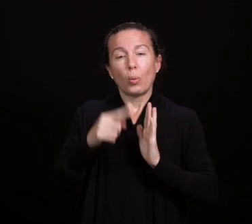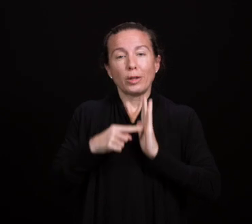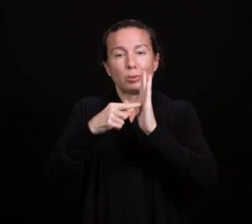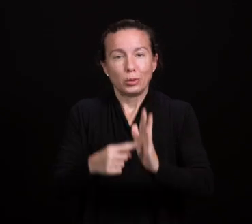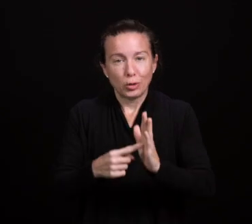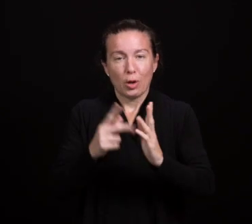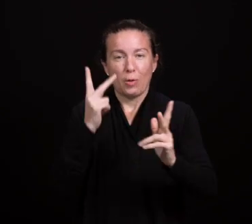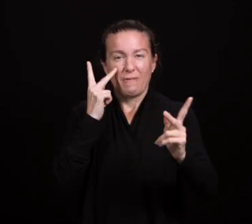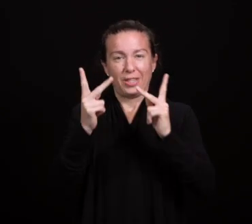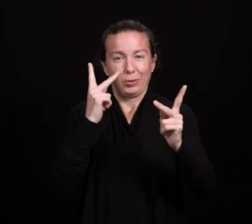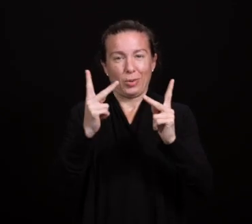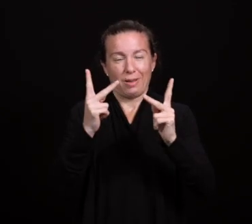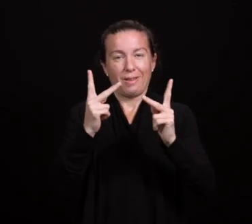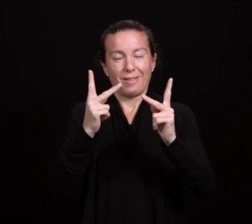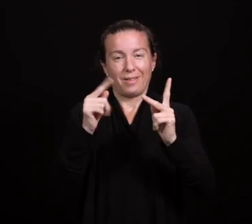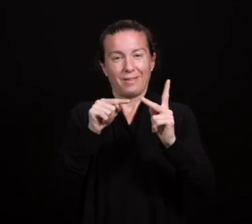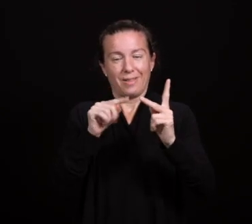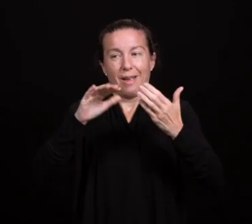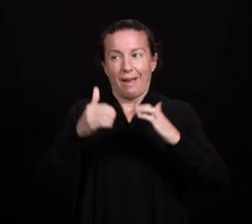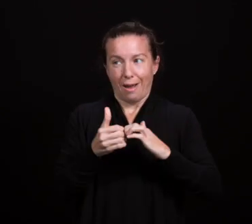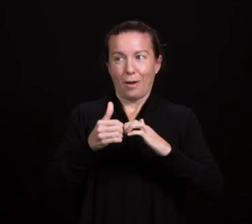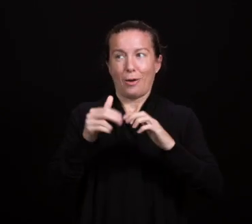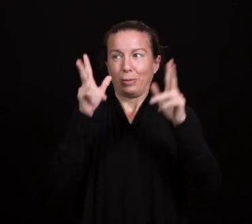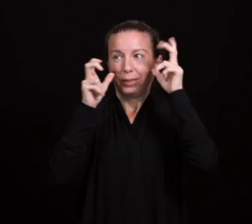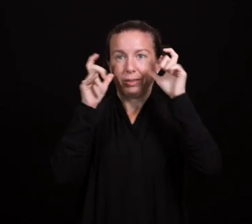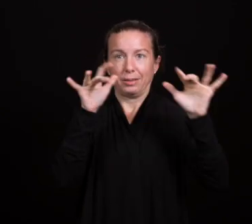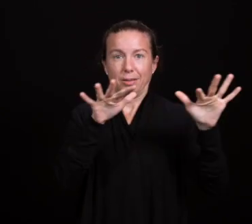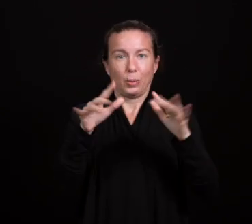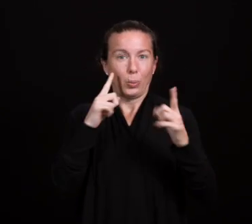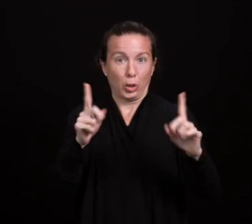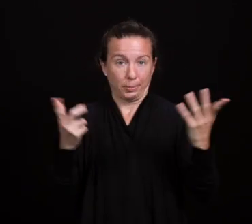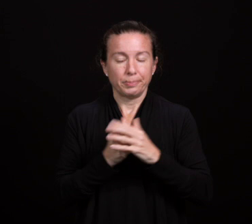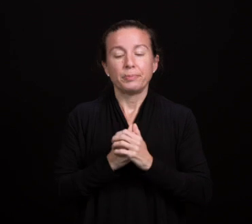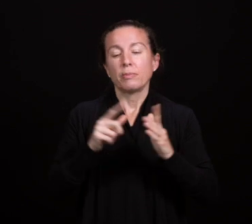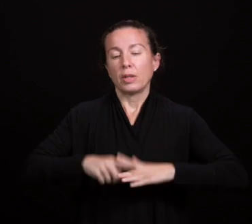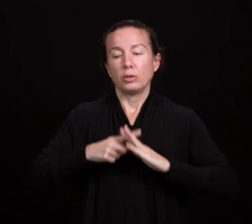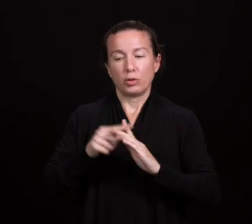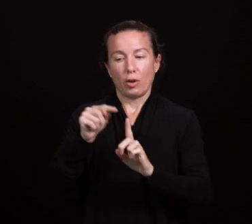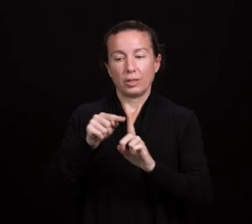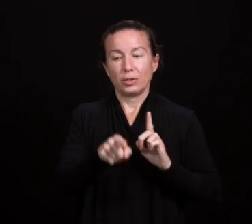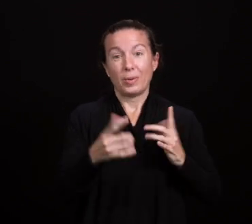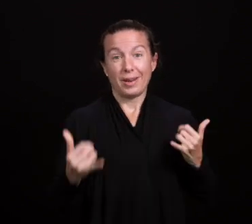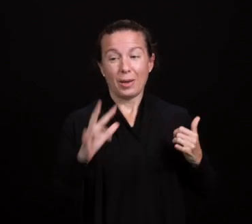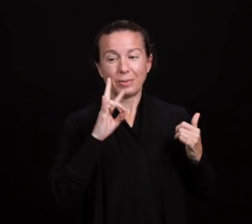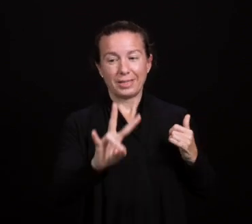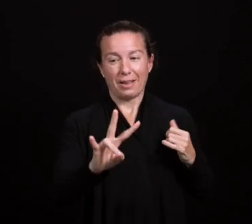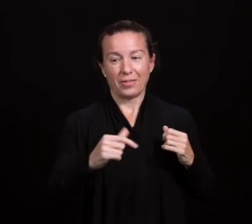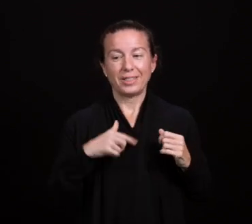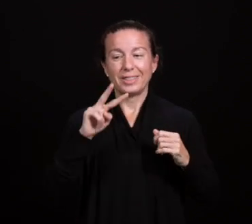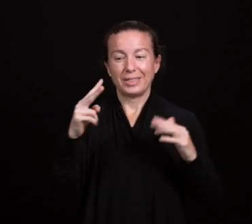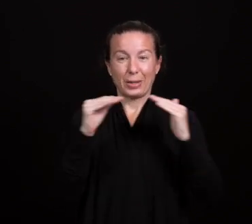the sounds of words. So we started with that. Avery is now 7 years old, in